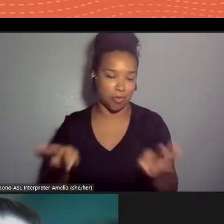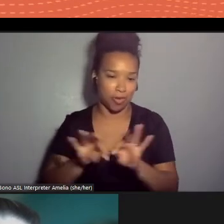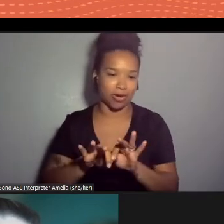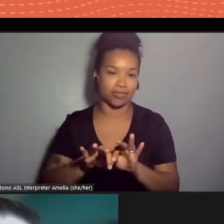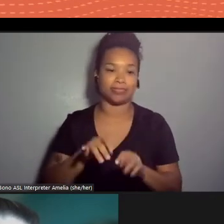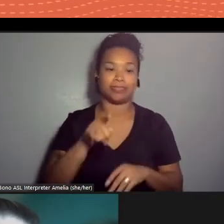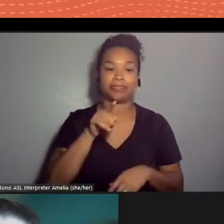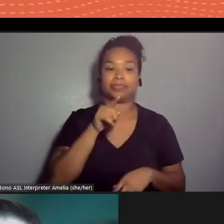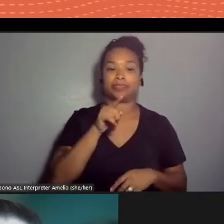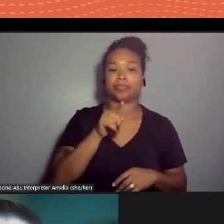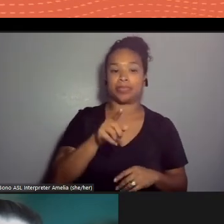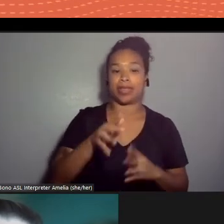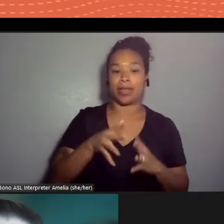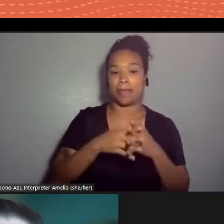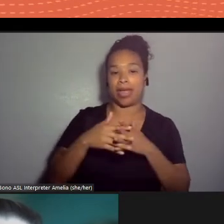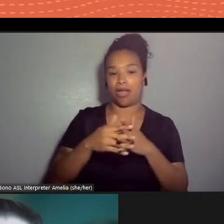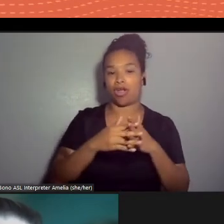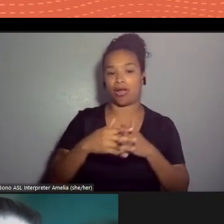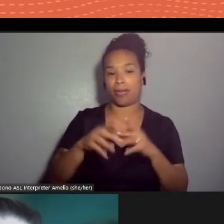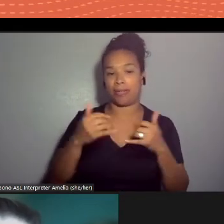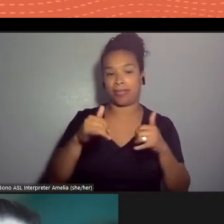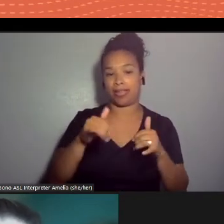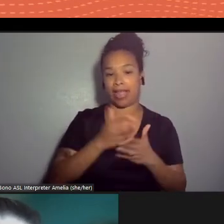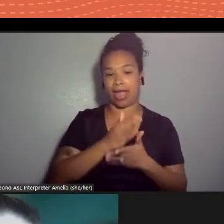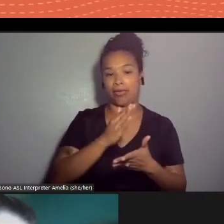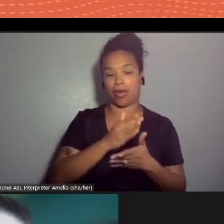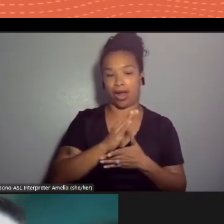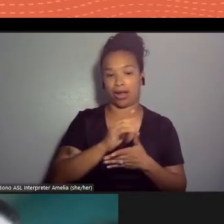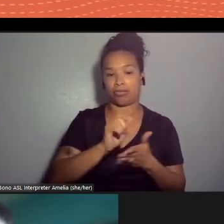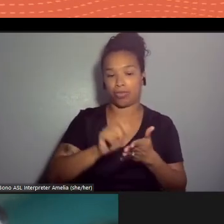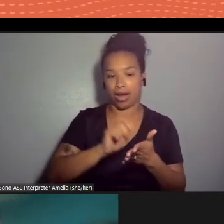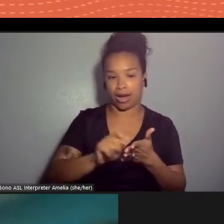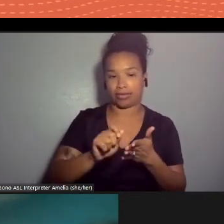since 2015, topping the list twice,